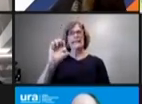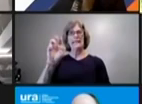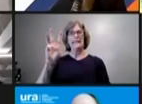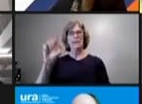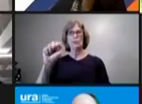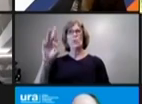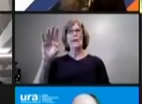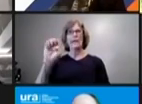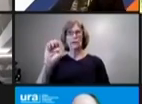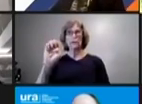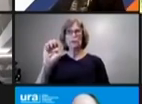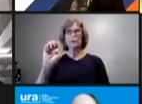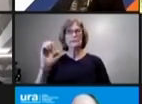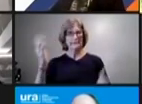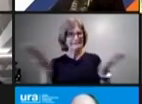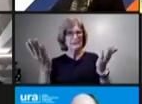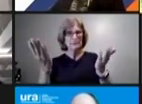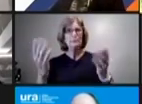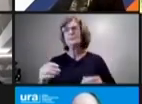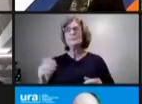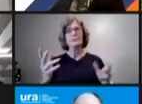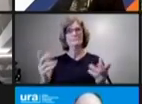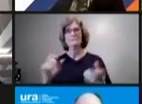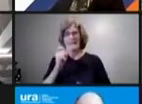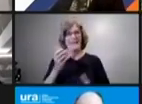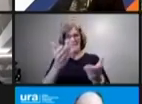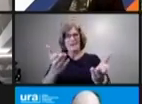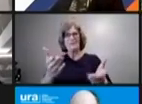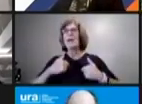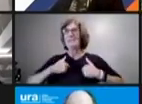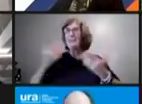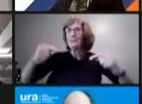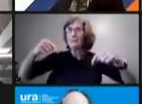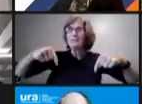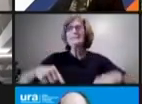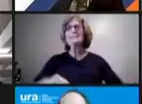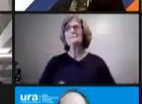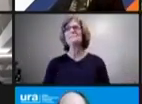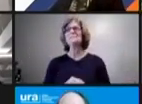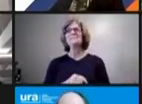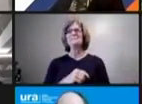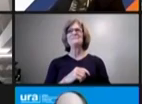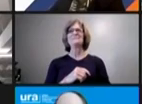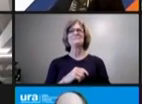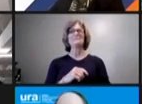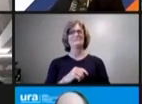Present. Present. Hello. I am also present.